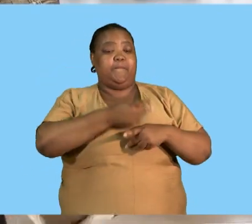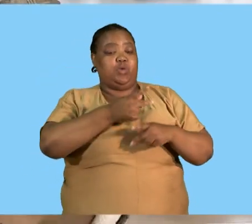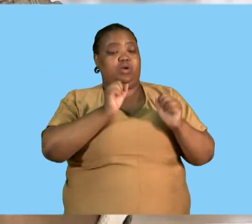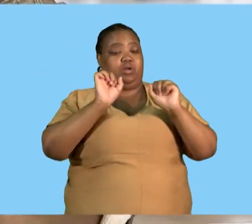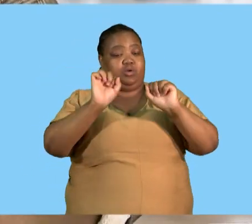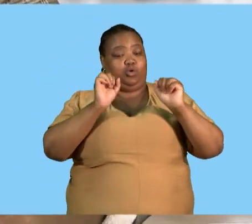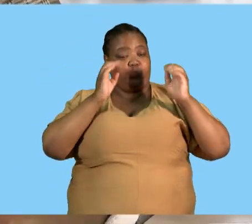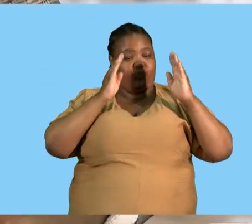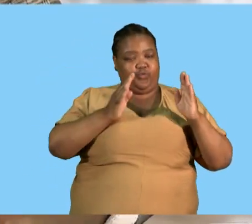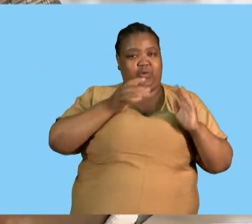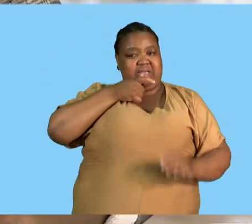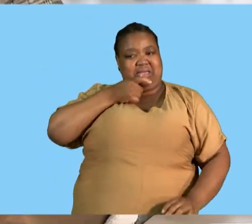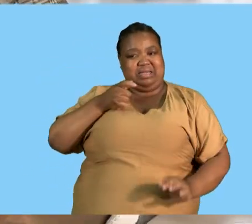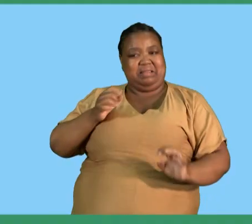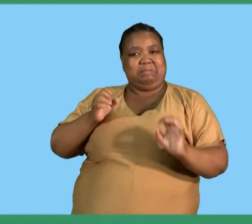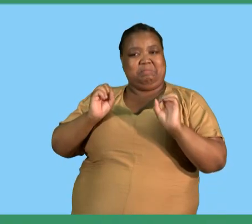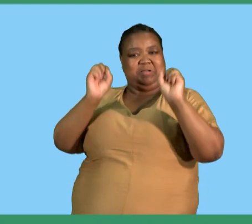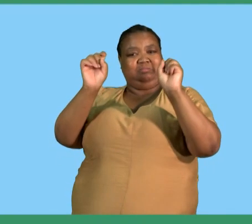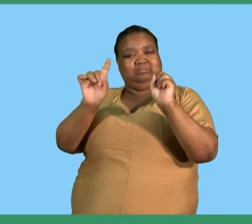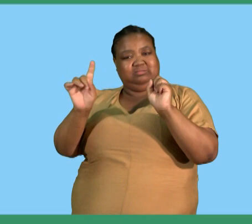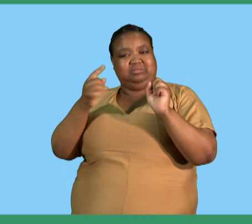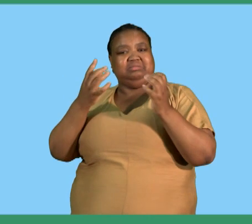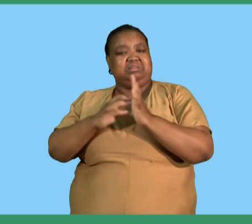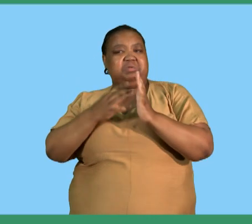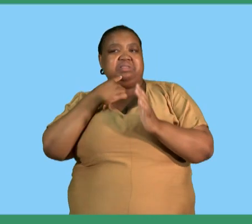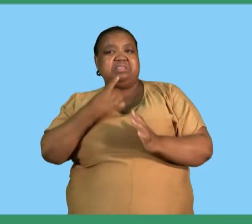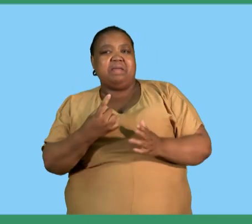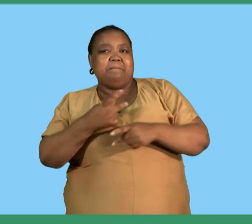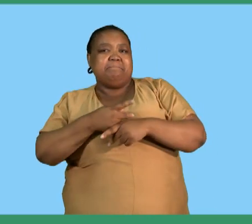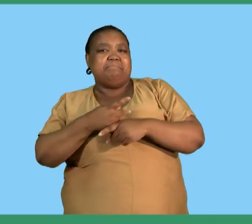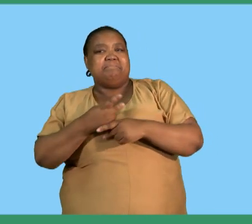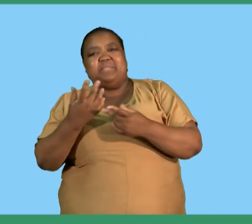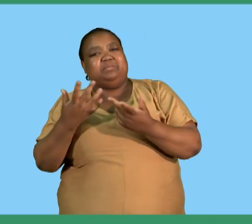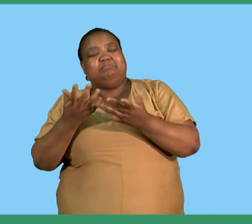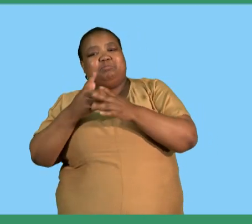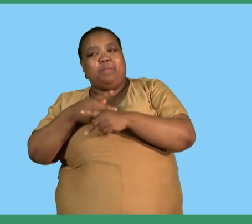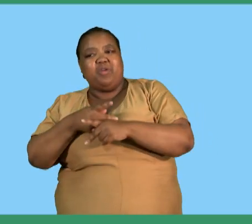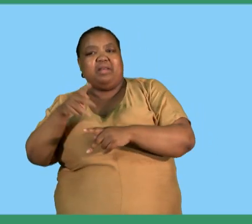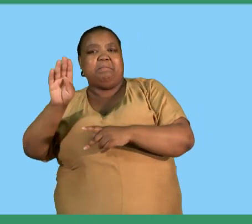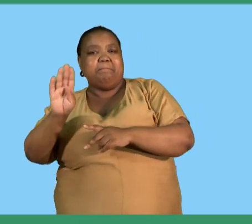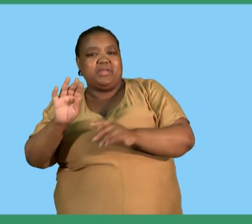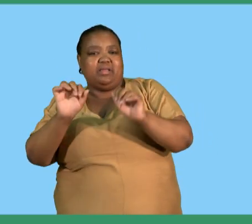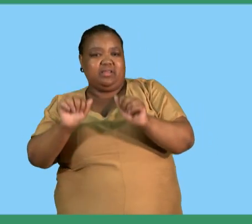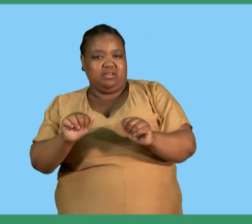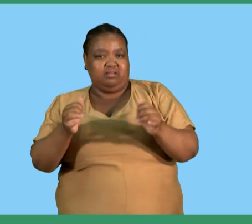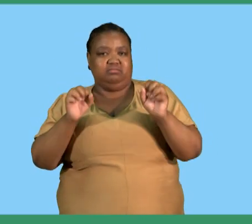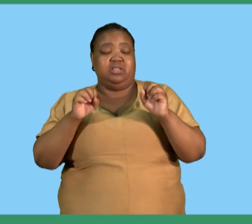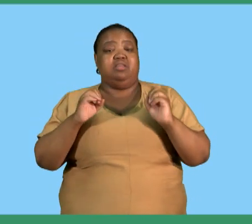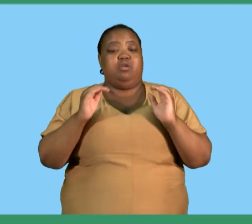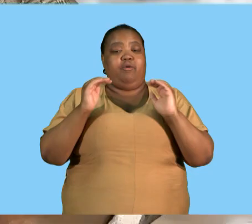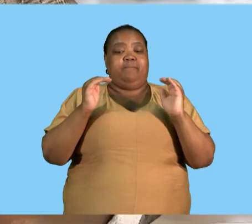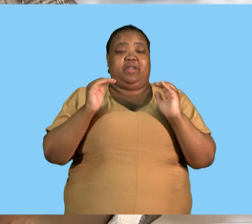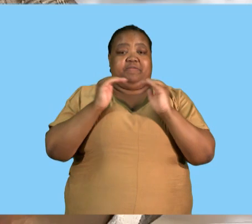Just focus on your product. So criticizing competitors' goods is unfair advertising, which